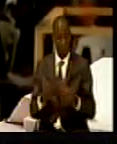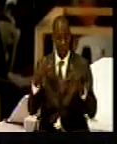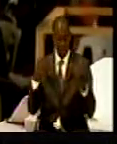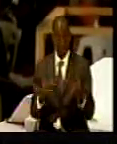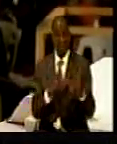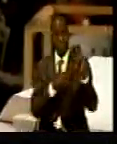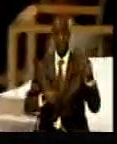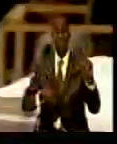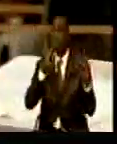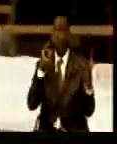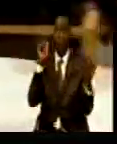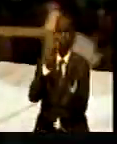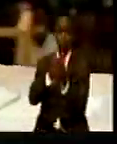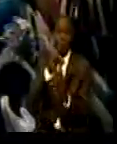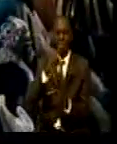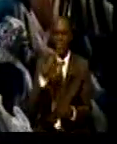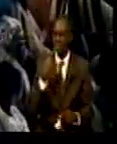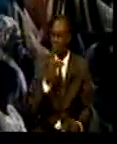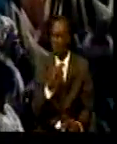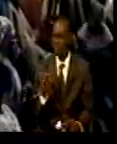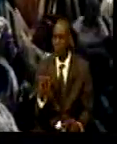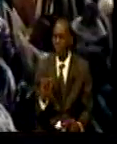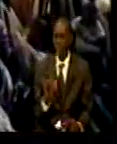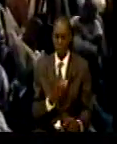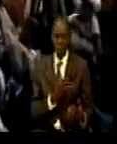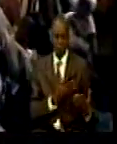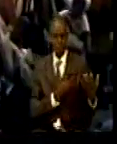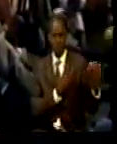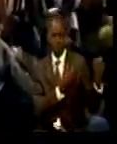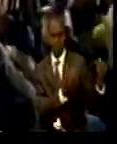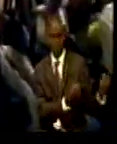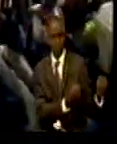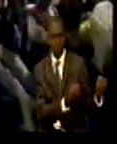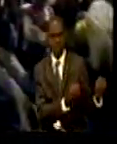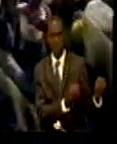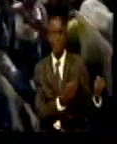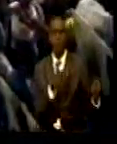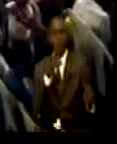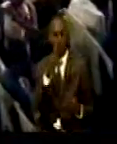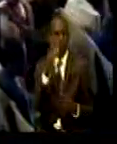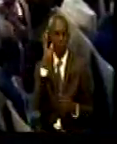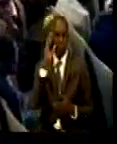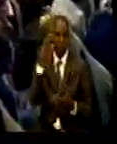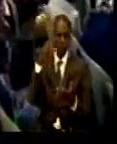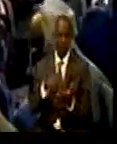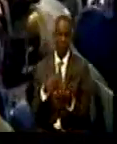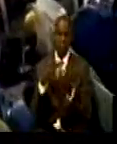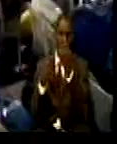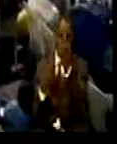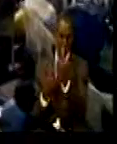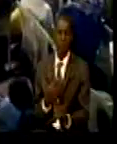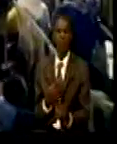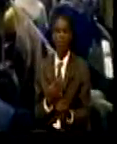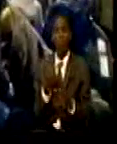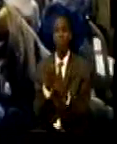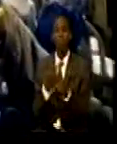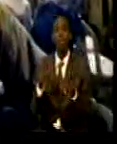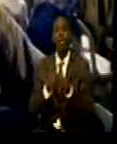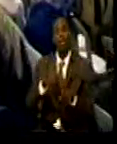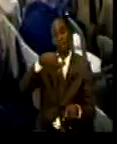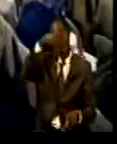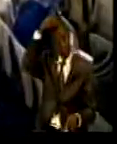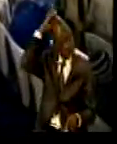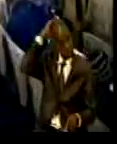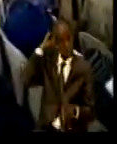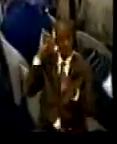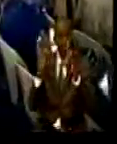is saying that courageously you stand alone. That's like Daniel. And Daniel purposed